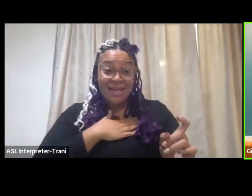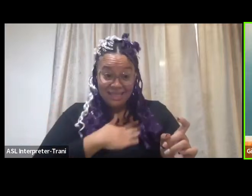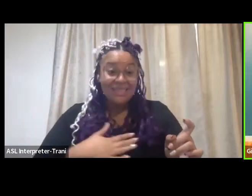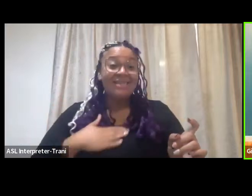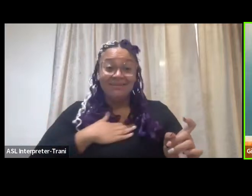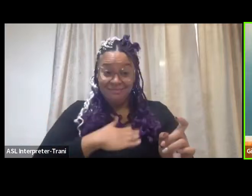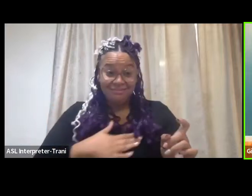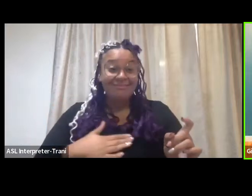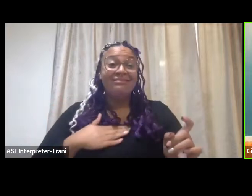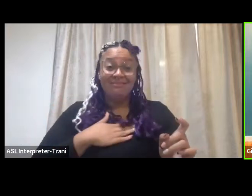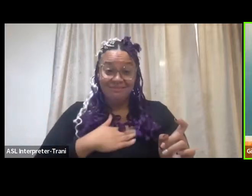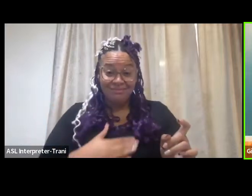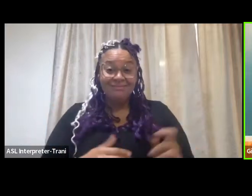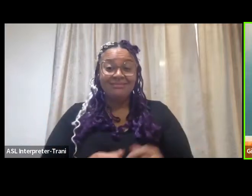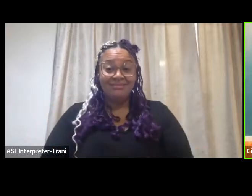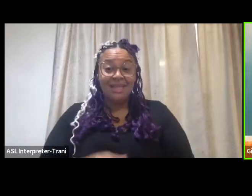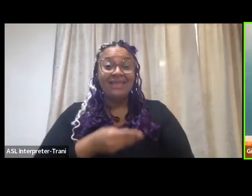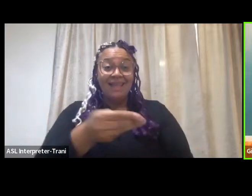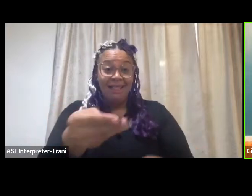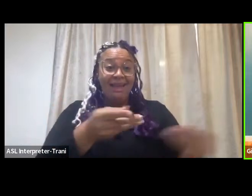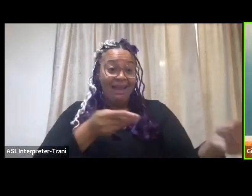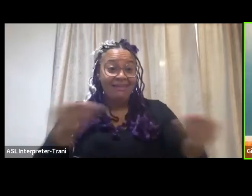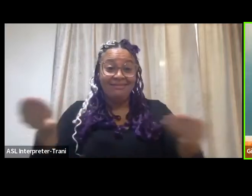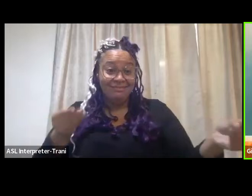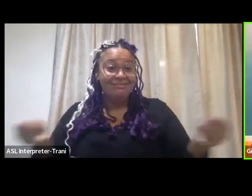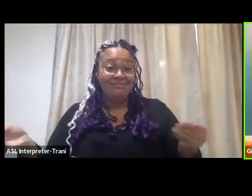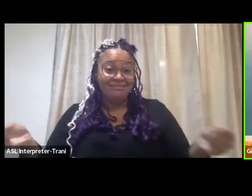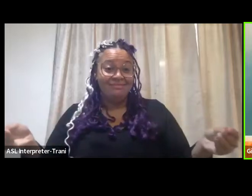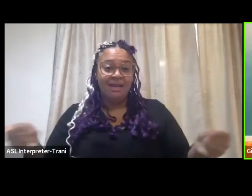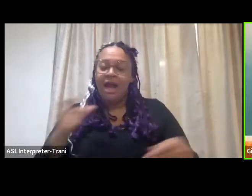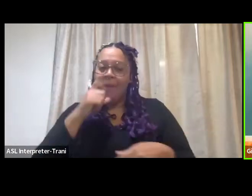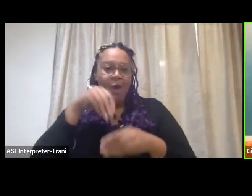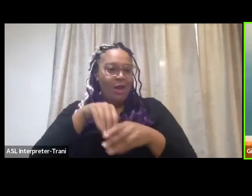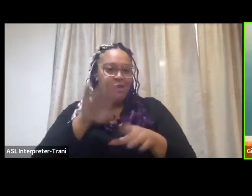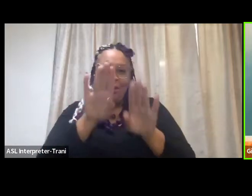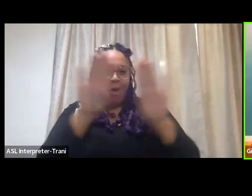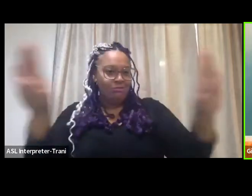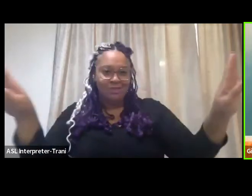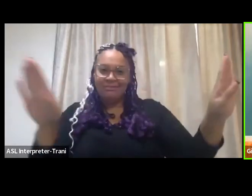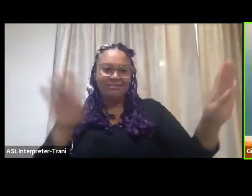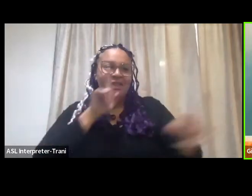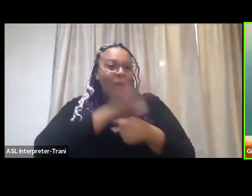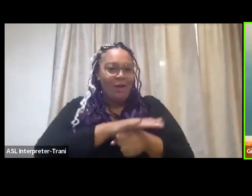Yeah. Okay. I'm not in the walls, I swear. And that